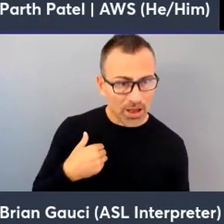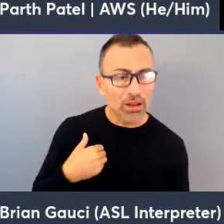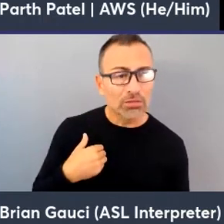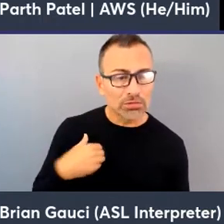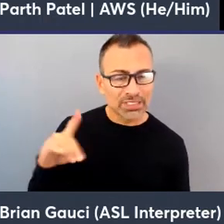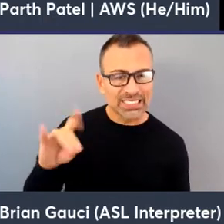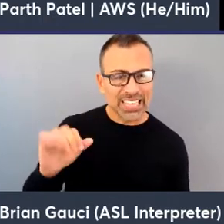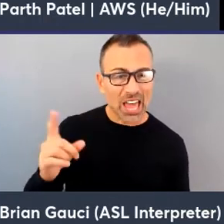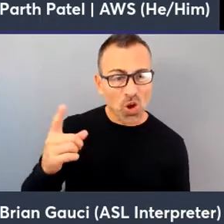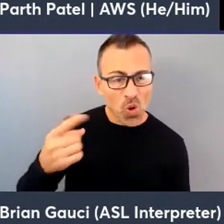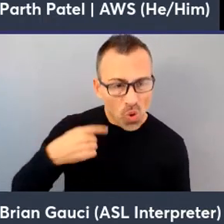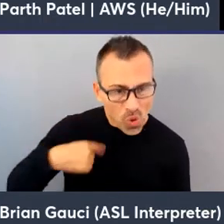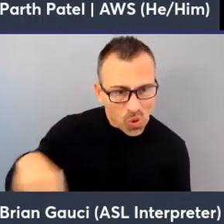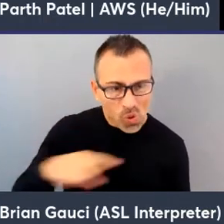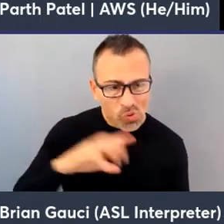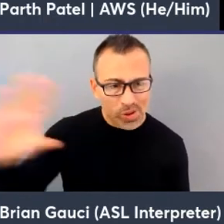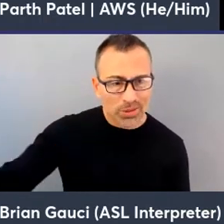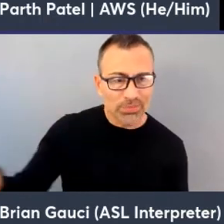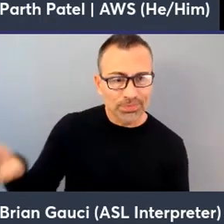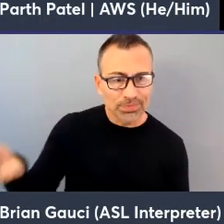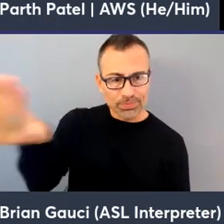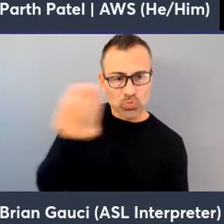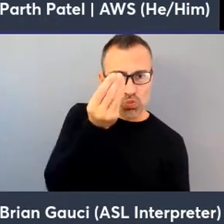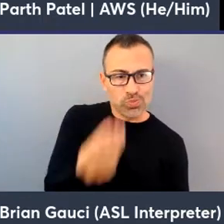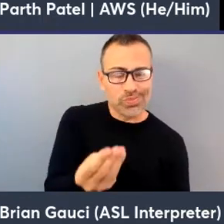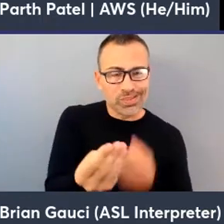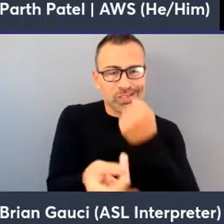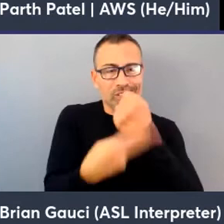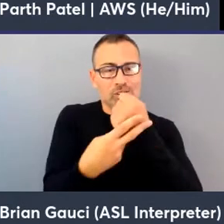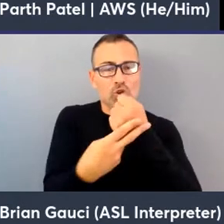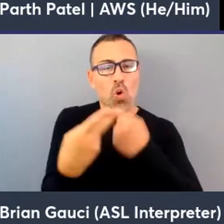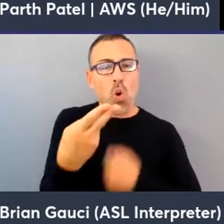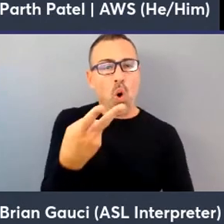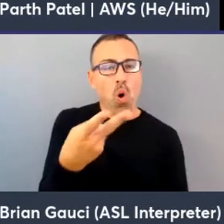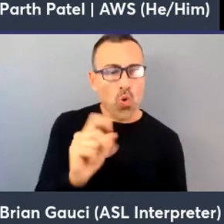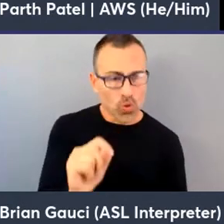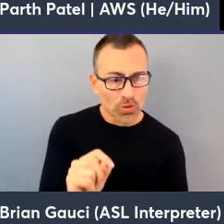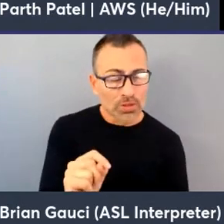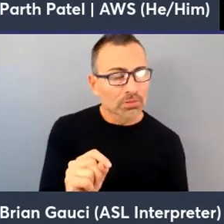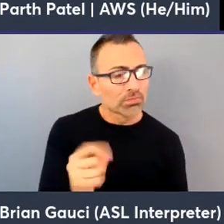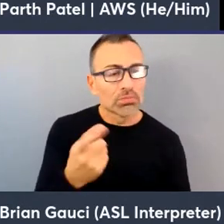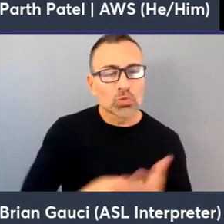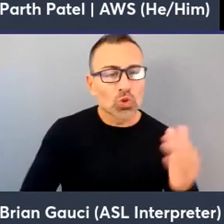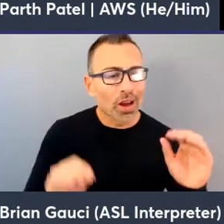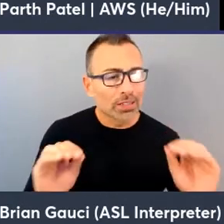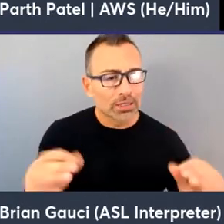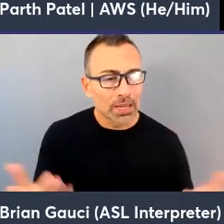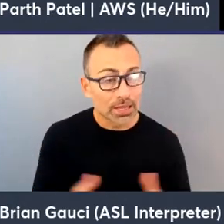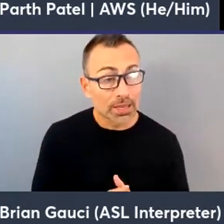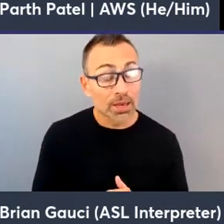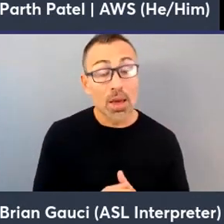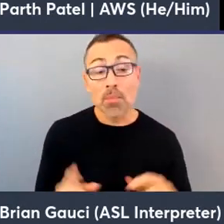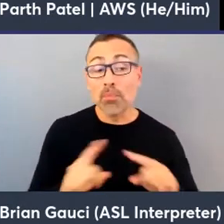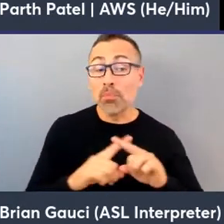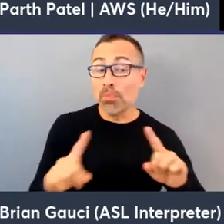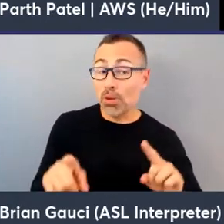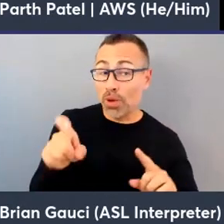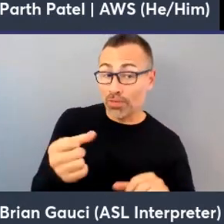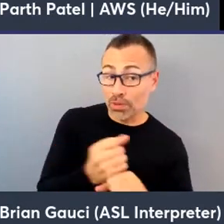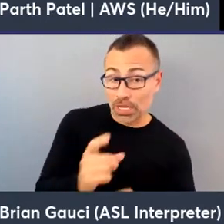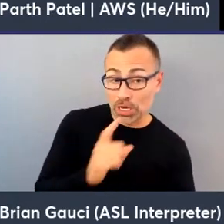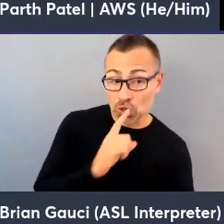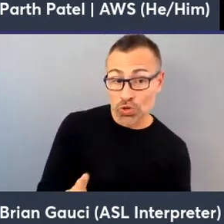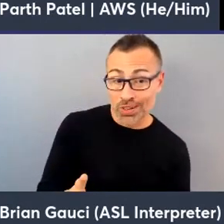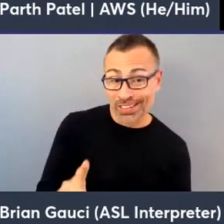will not get any egress charges, as long as you need to make sure that the data is owned by you, and there are some